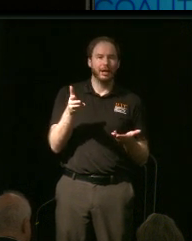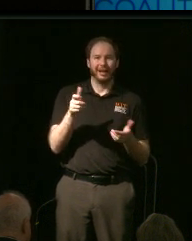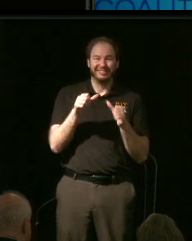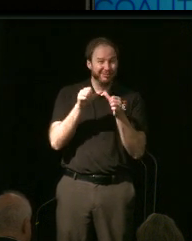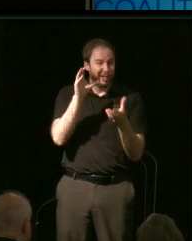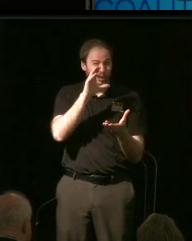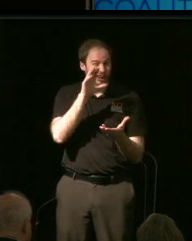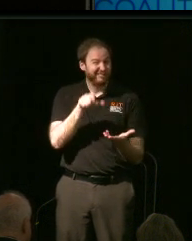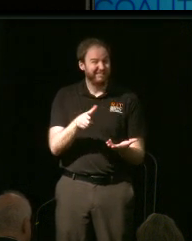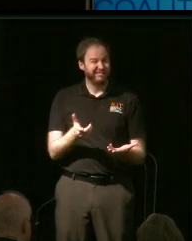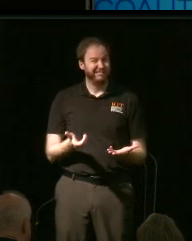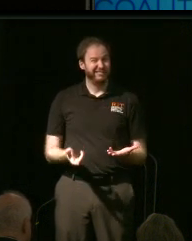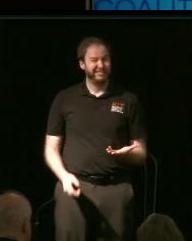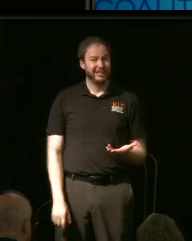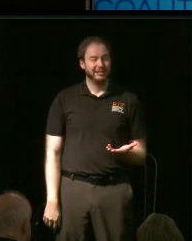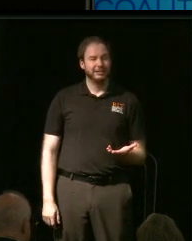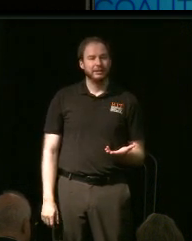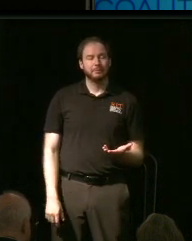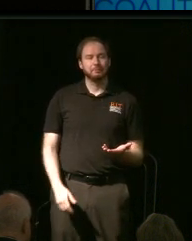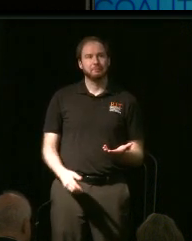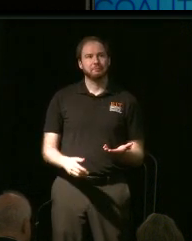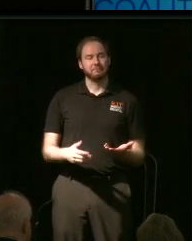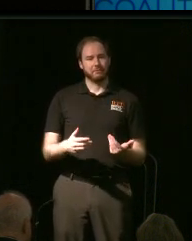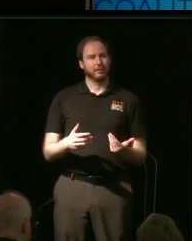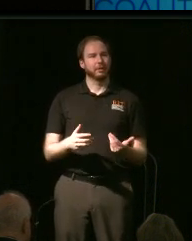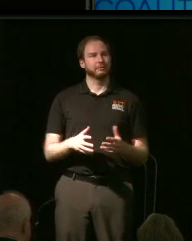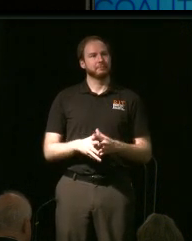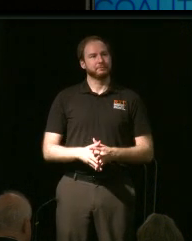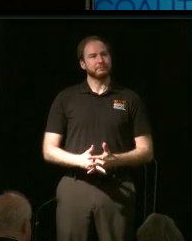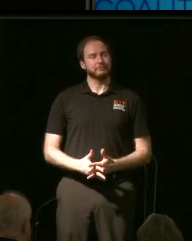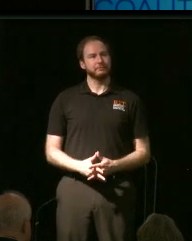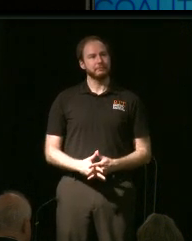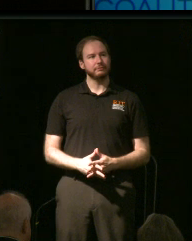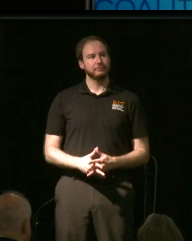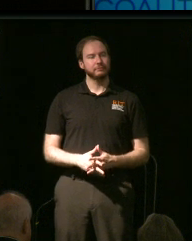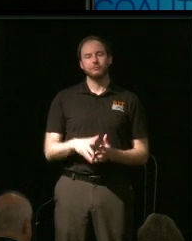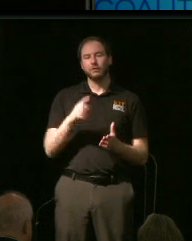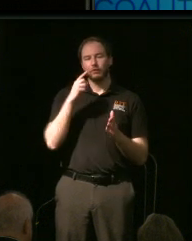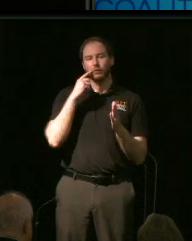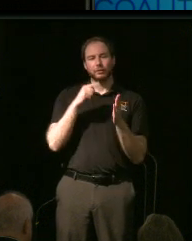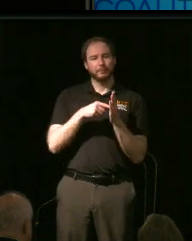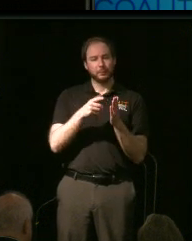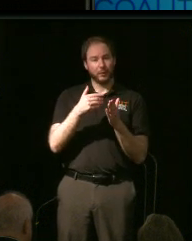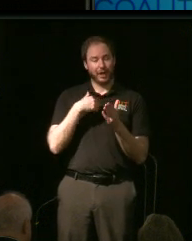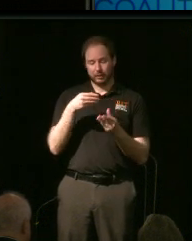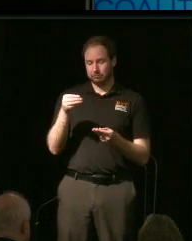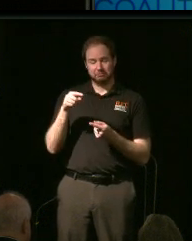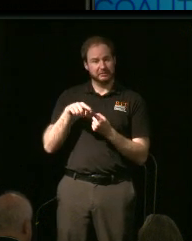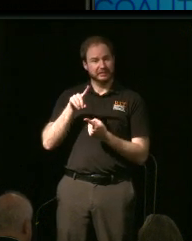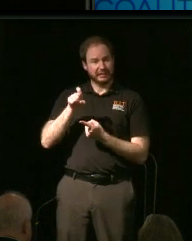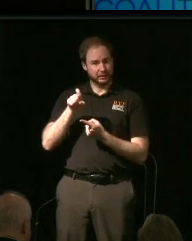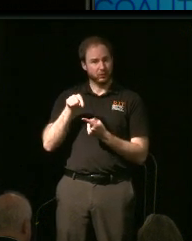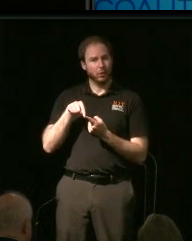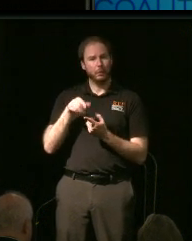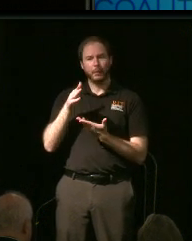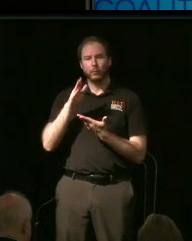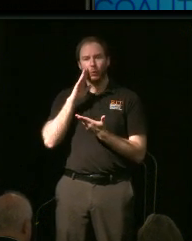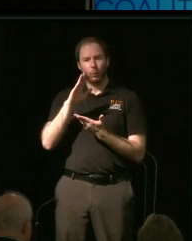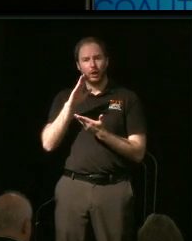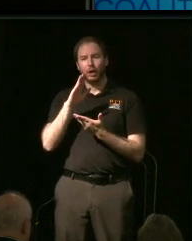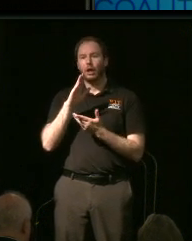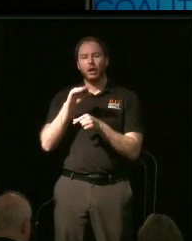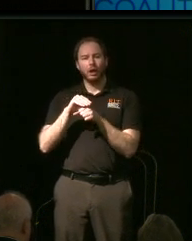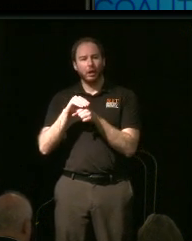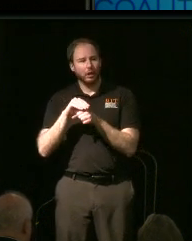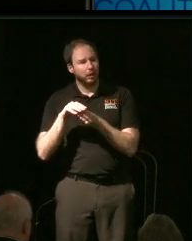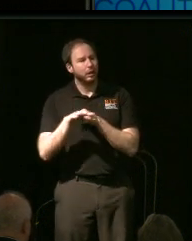looking. There's a reason that if you do find an accurate diagnosis, that perhaps that will impact having other